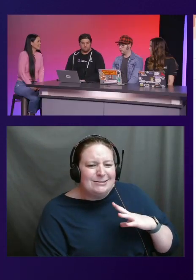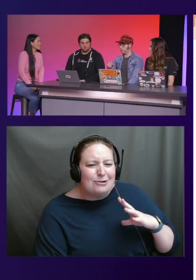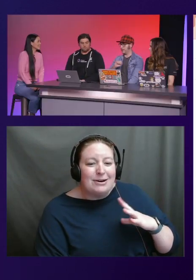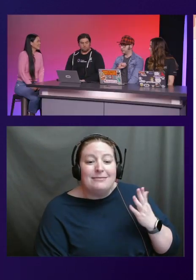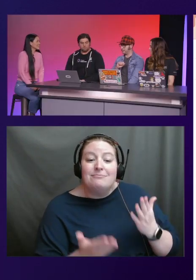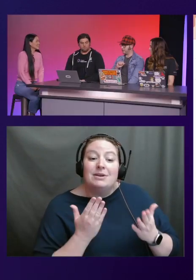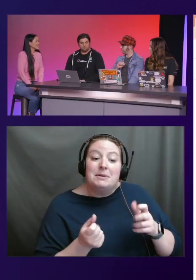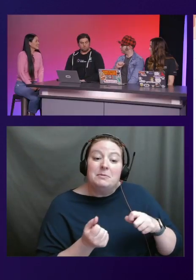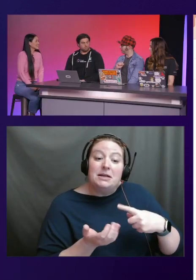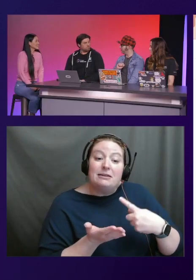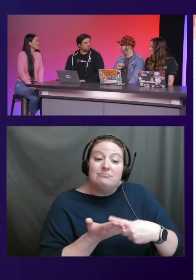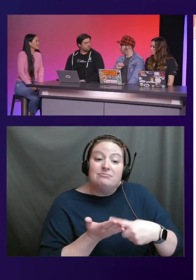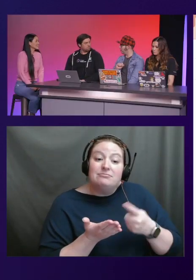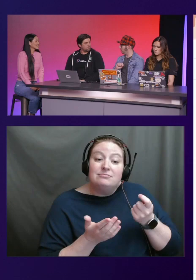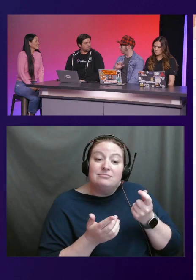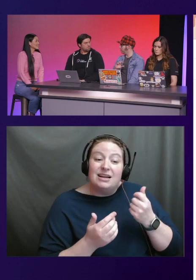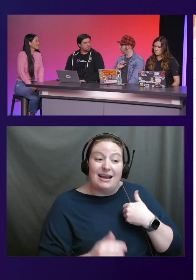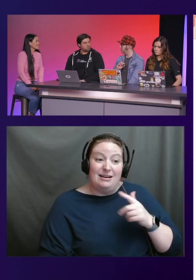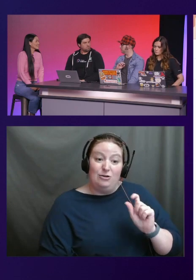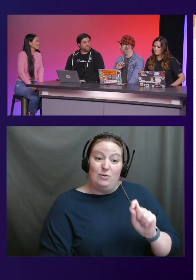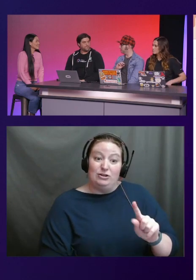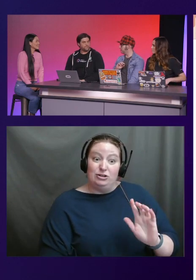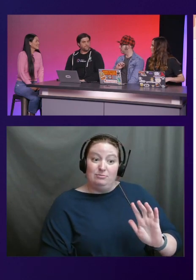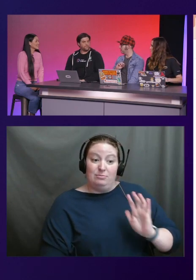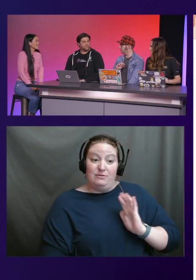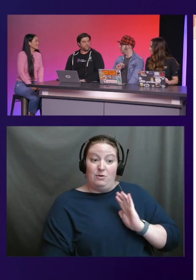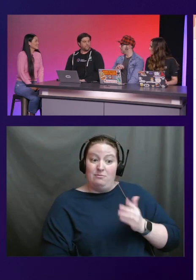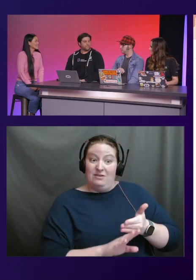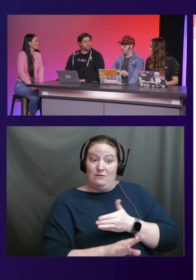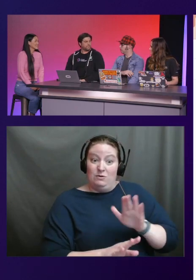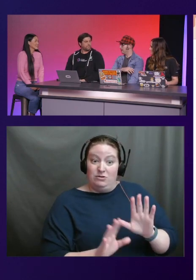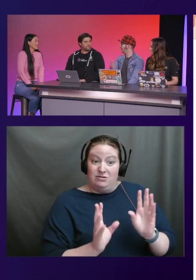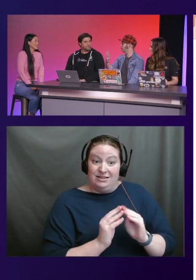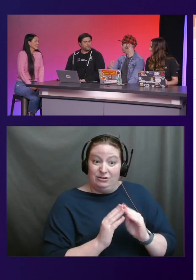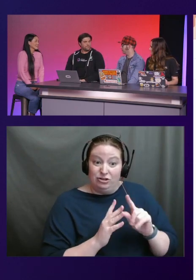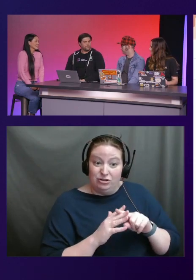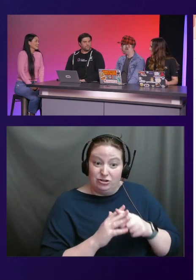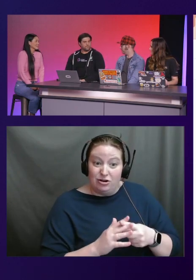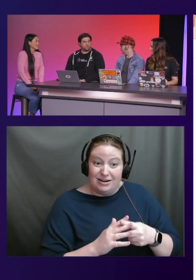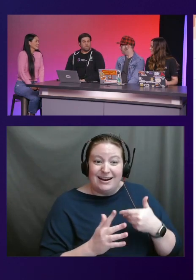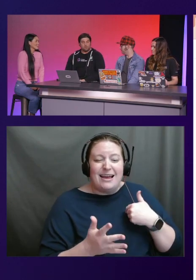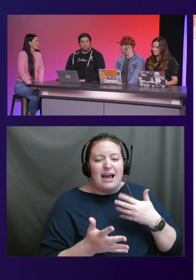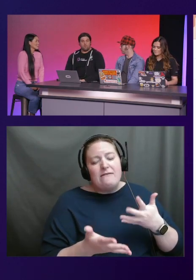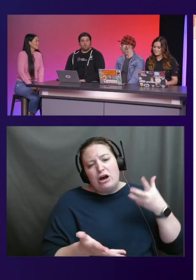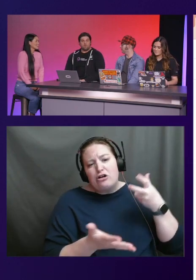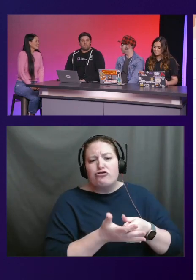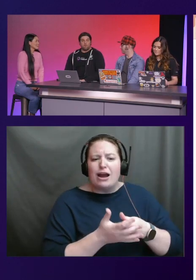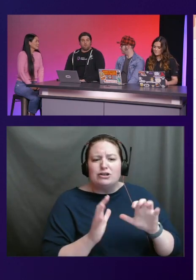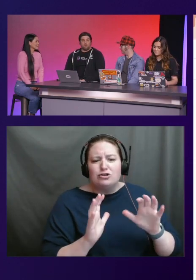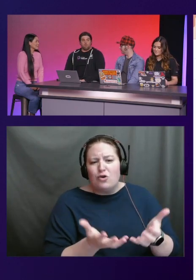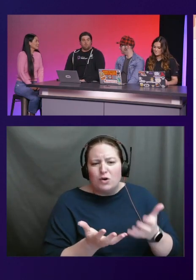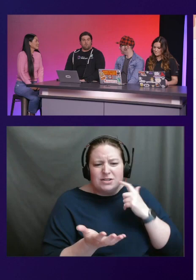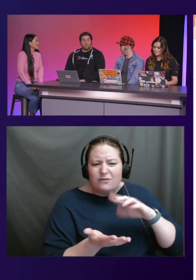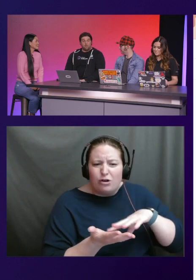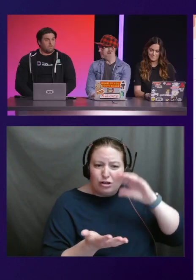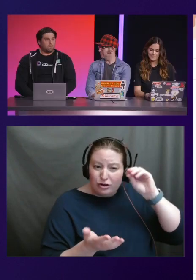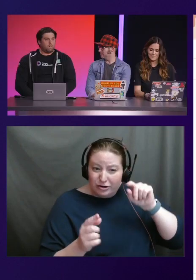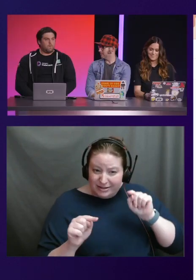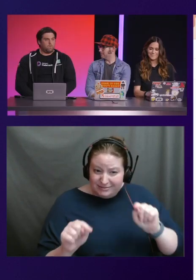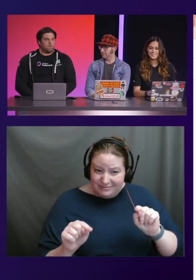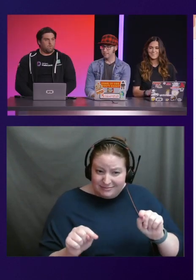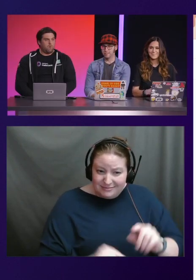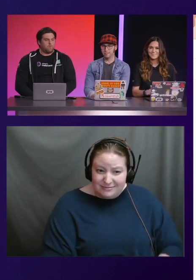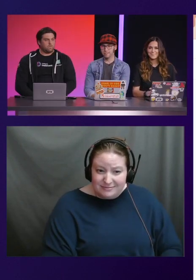where, we actually had a question earlier on before your session started. Is there a crash course for learning this stuff? Yeah,